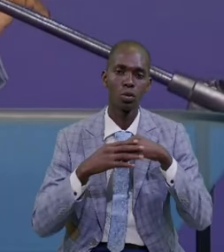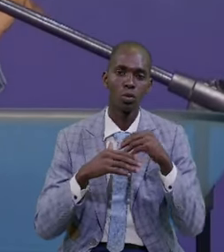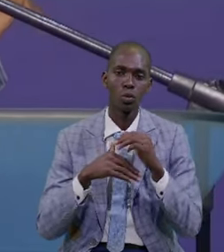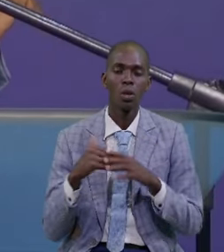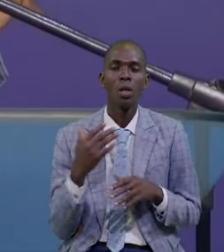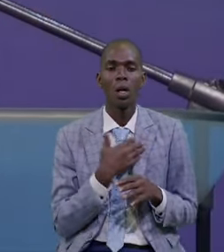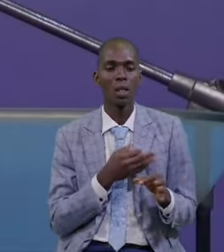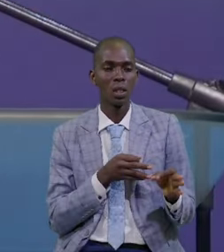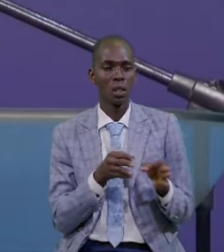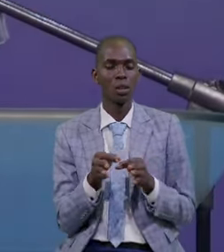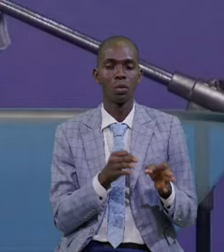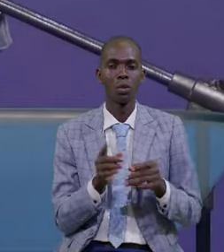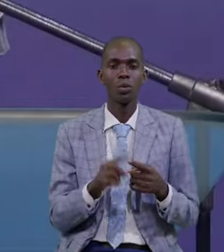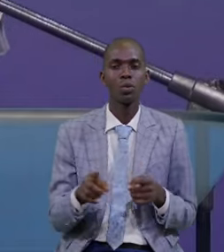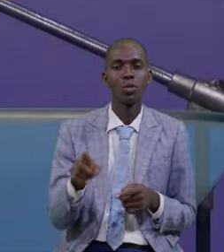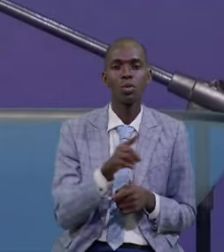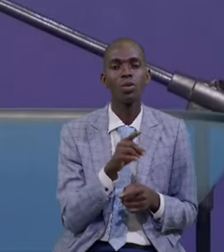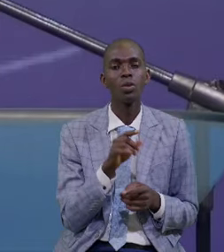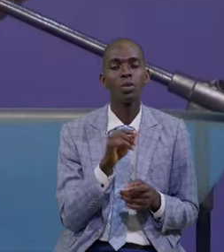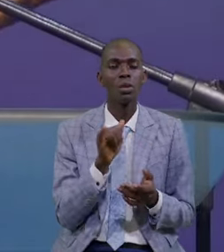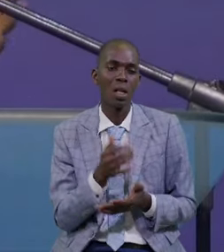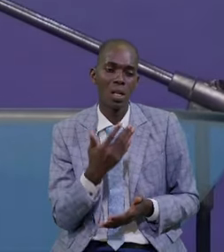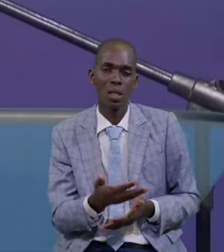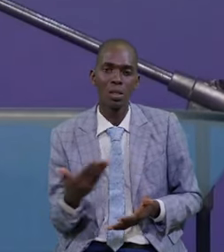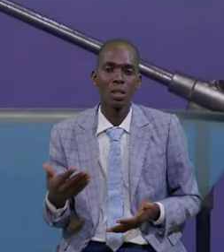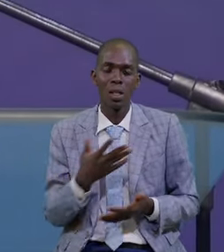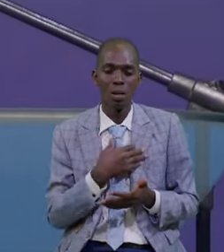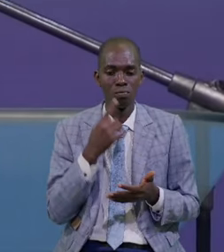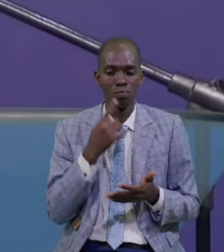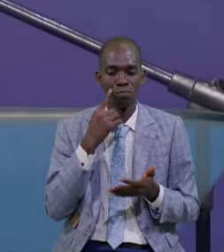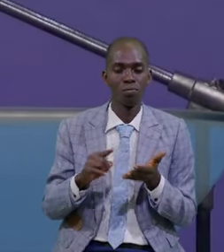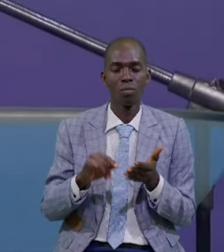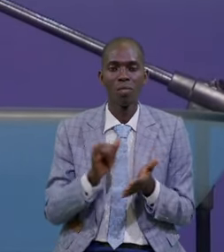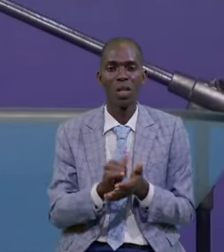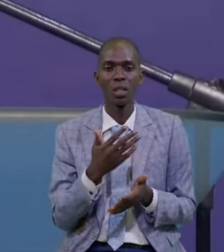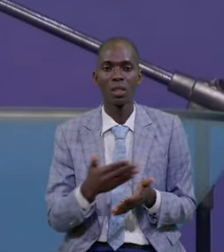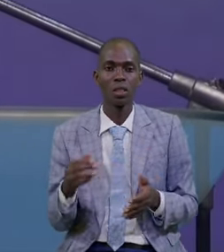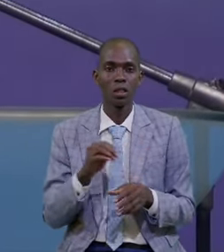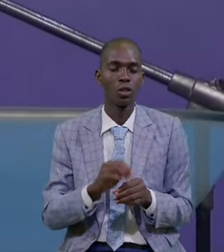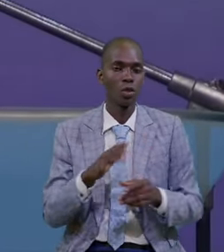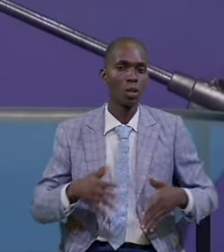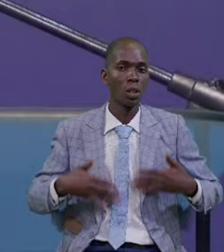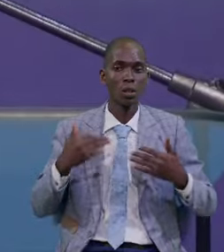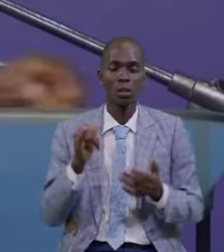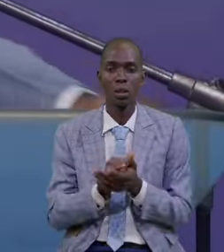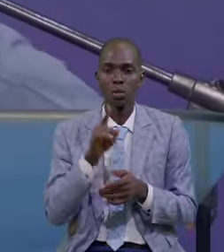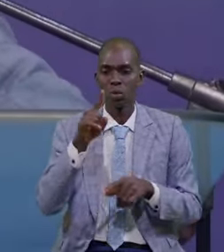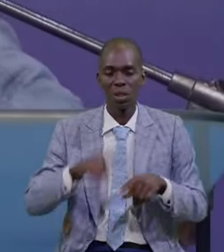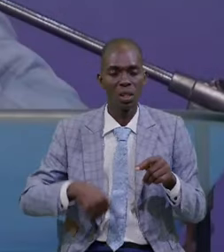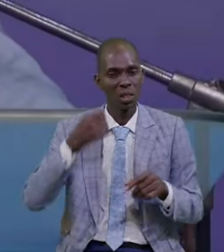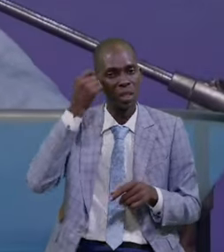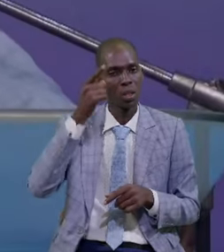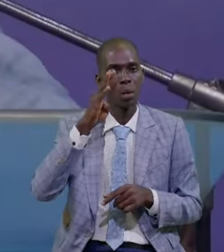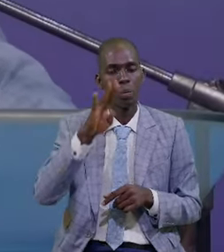things and the naughty things in your life that you couldn't understand by yourself, so